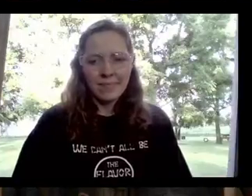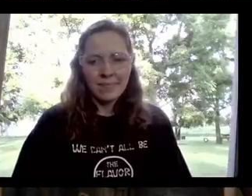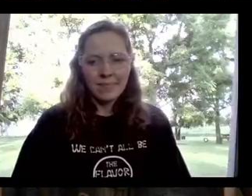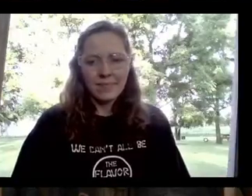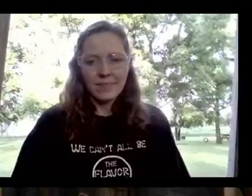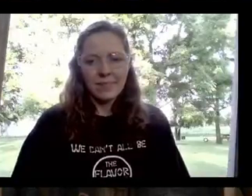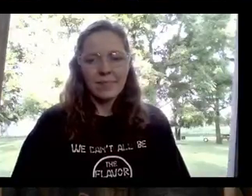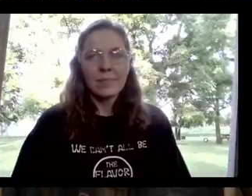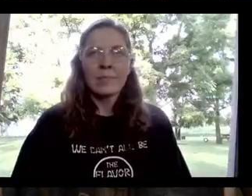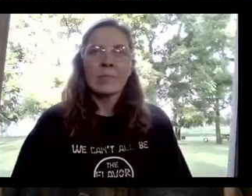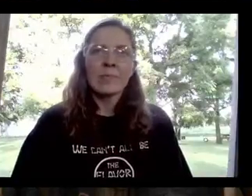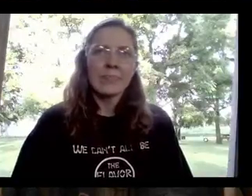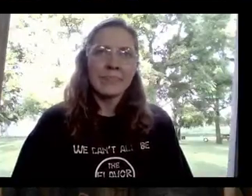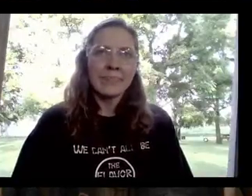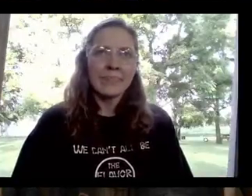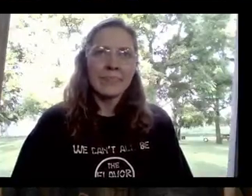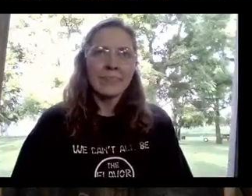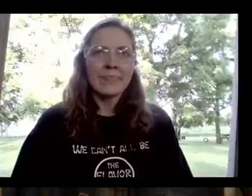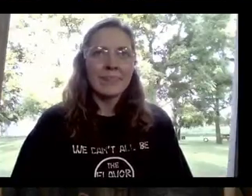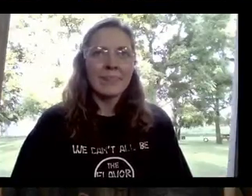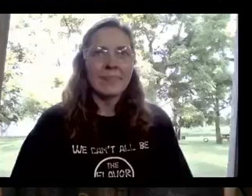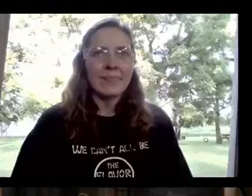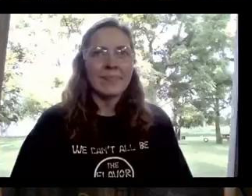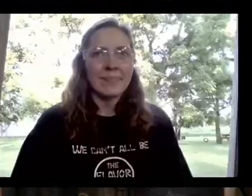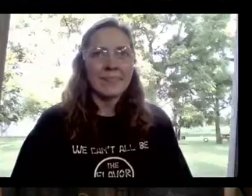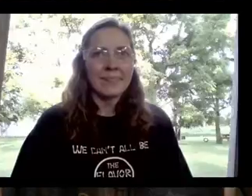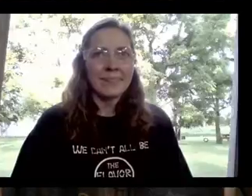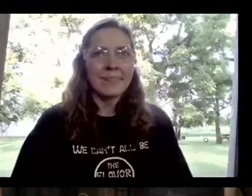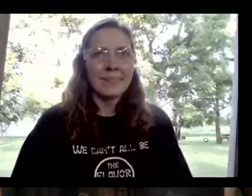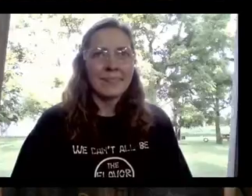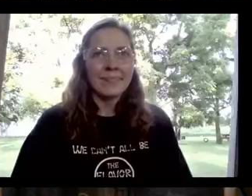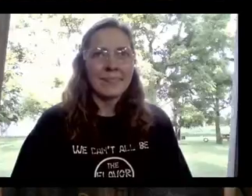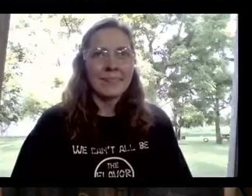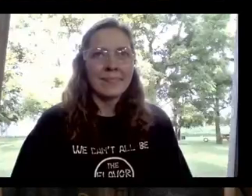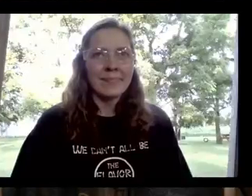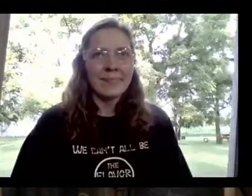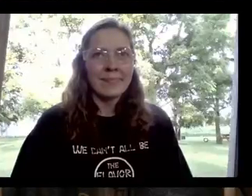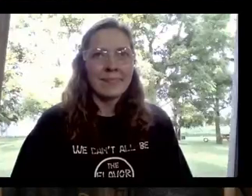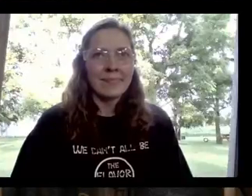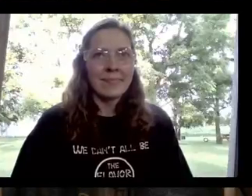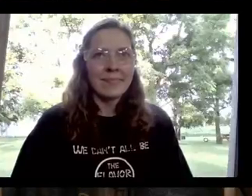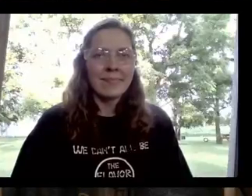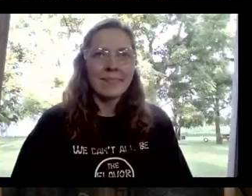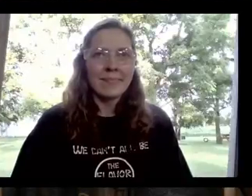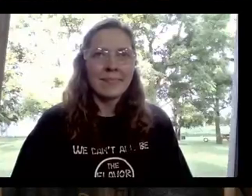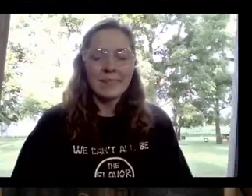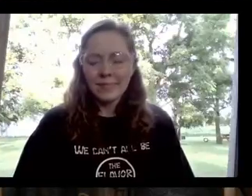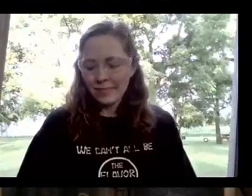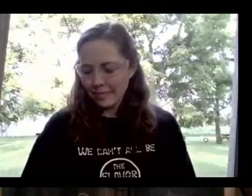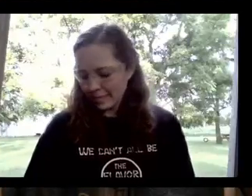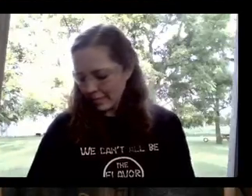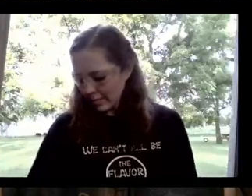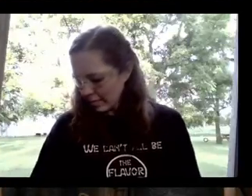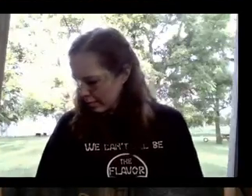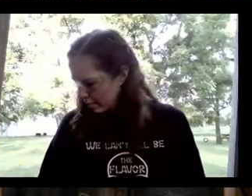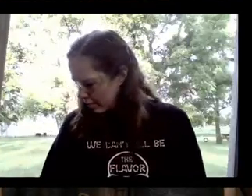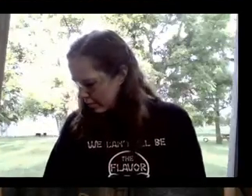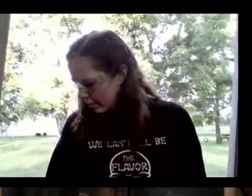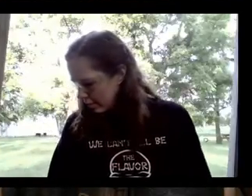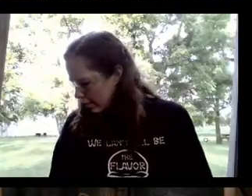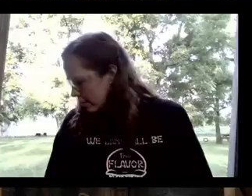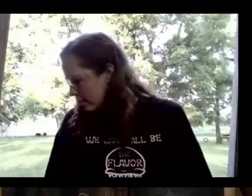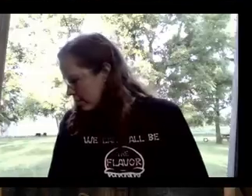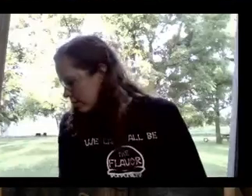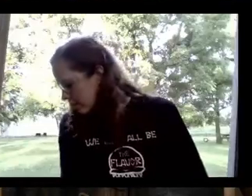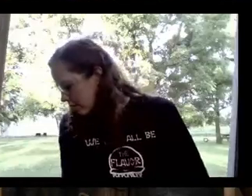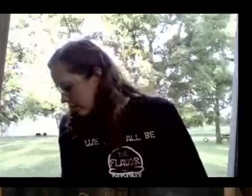30-pound sledgehammer with all the fixings. I say all the fixing is a lot of chase work, chasing work and things